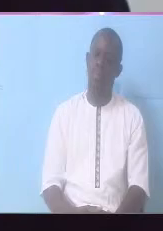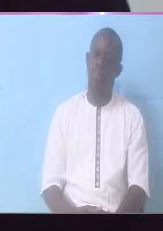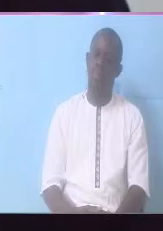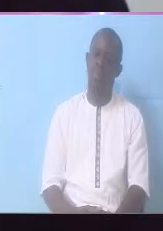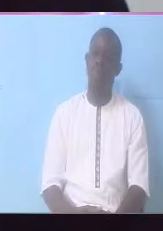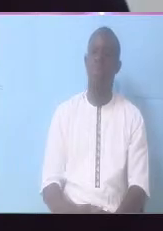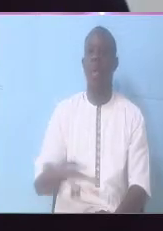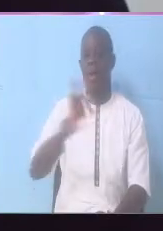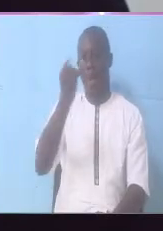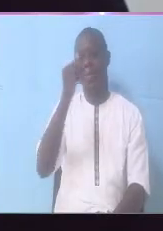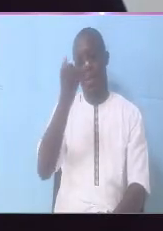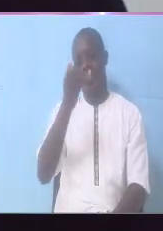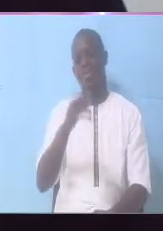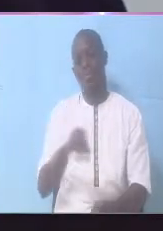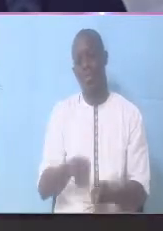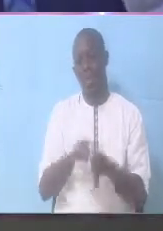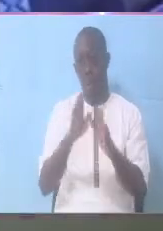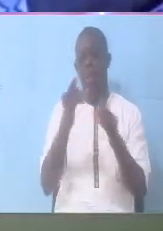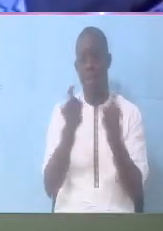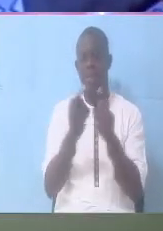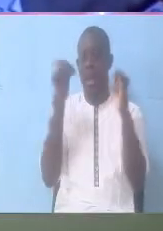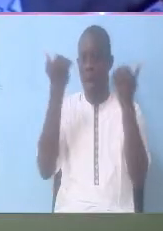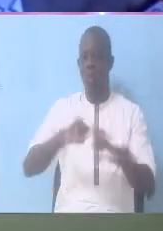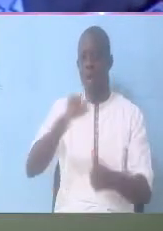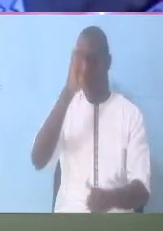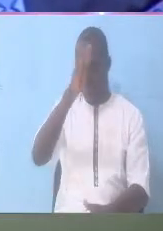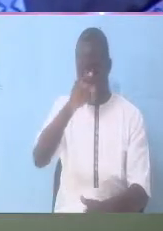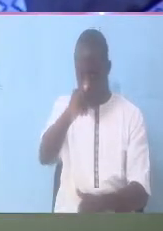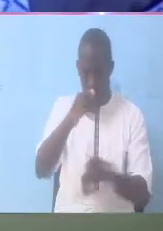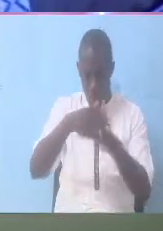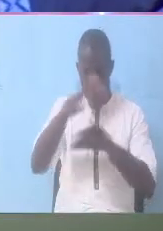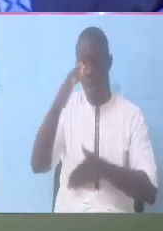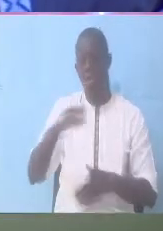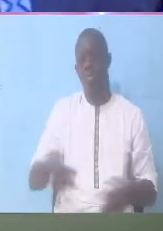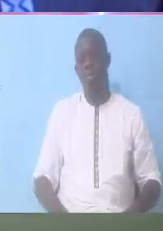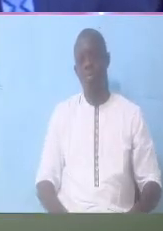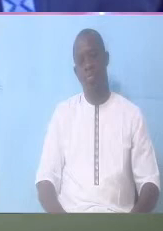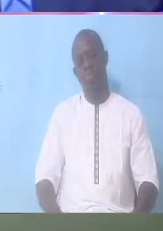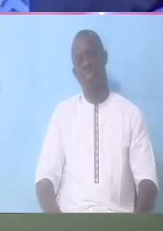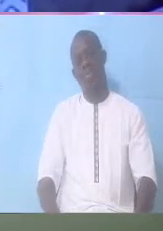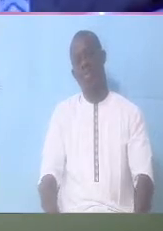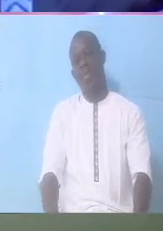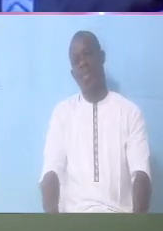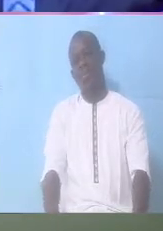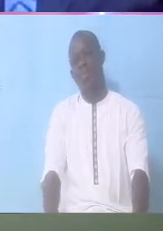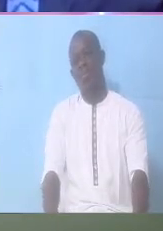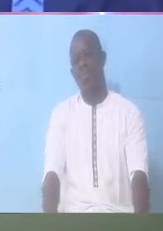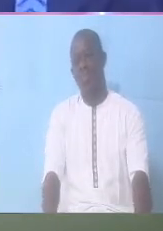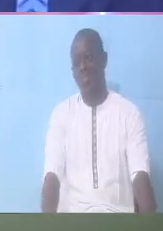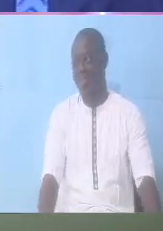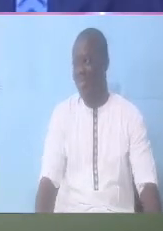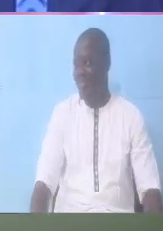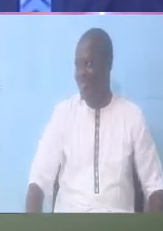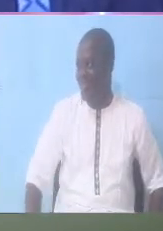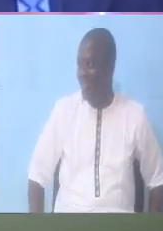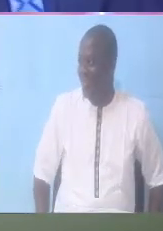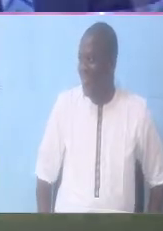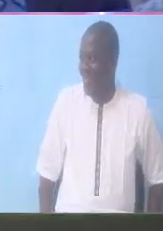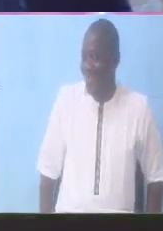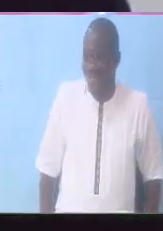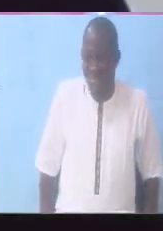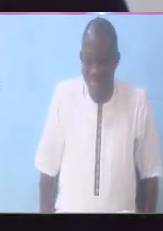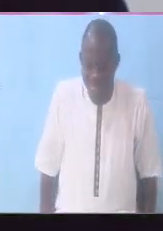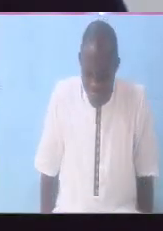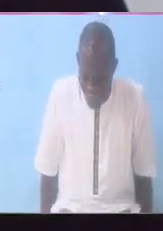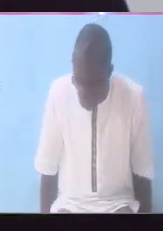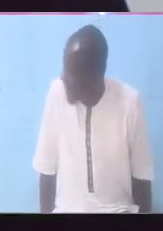Obviously, yes. Thank you very much. No, because no. There's